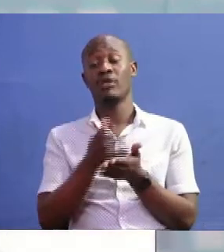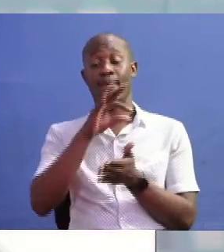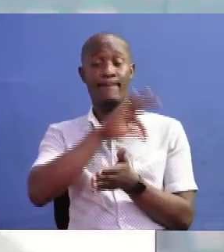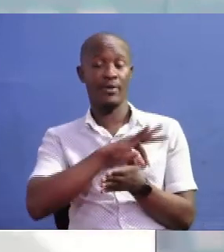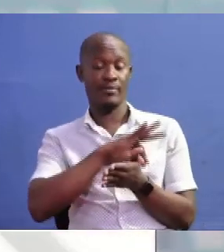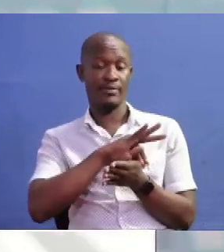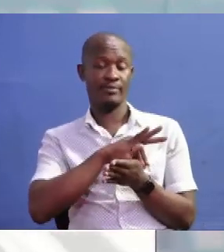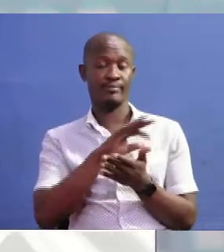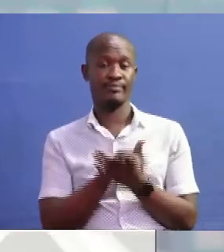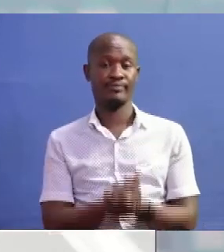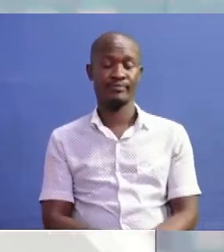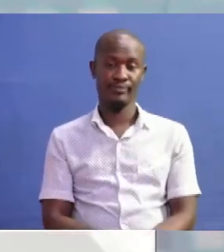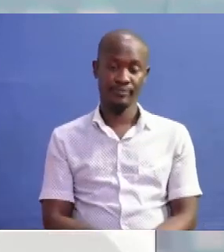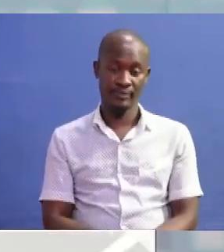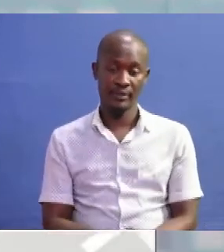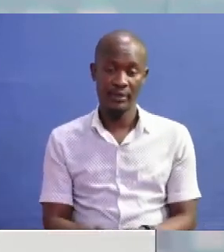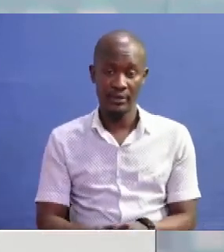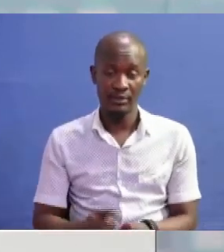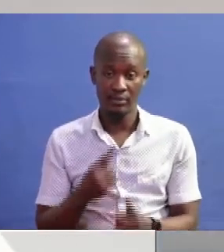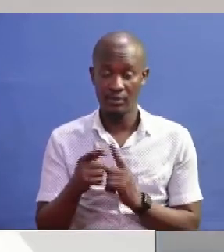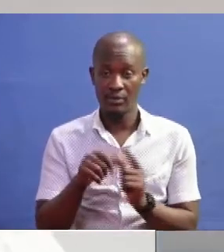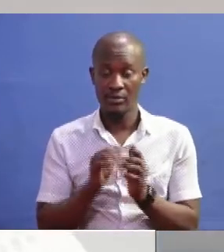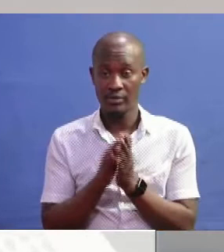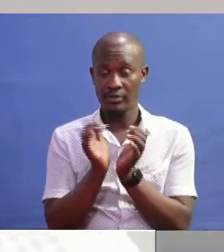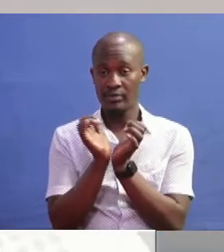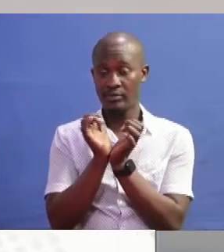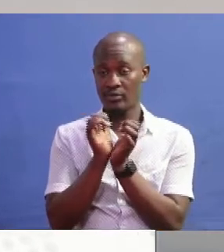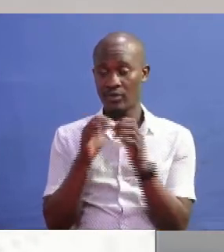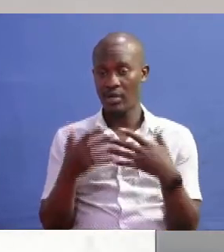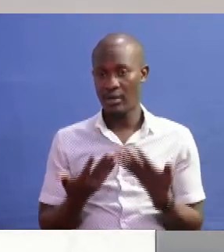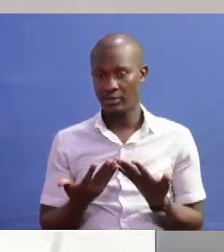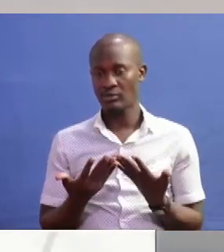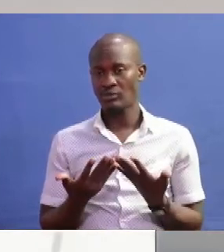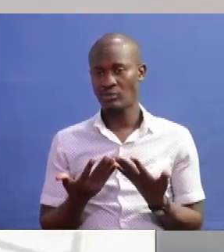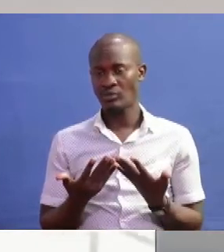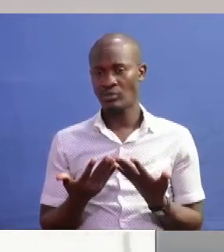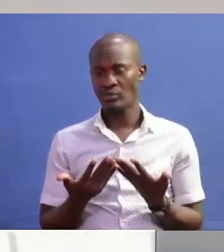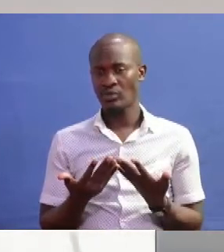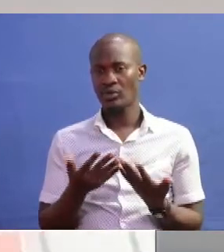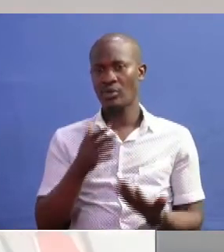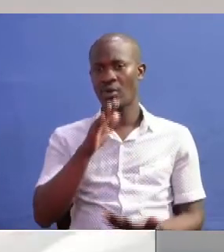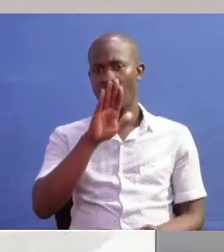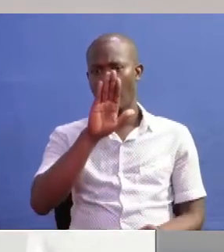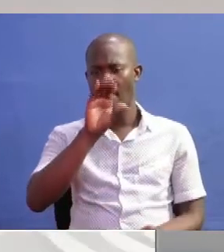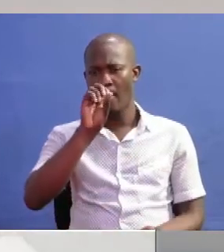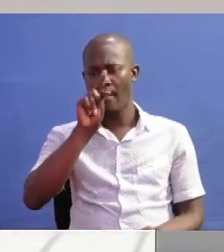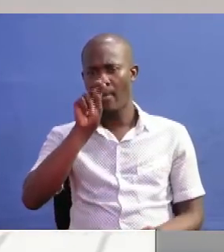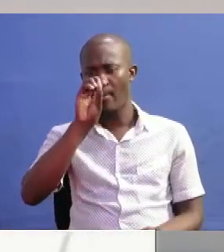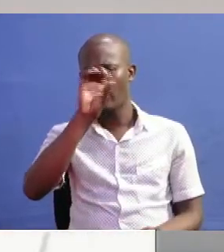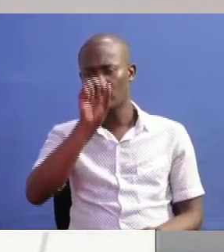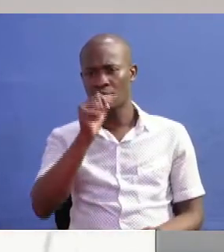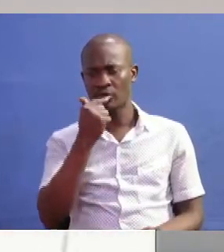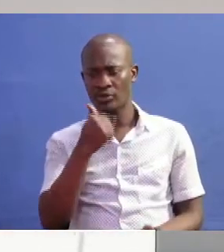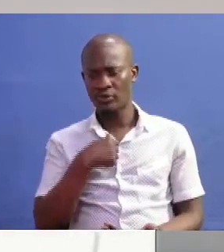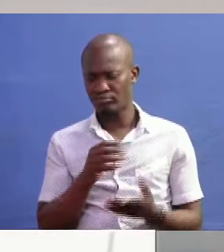beating the inflation rate. You also mentioned bonds. Maybe you could tell us how now bonds are an investment option. You say they're